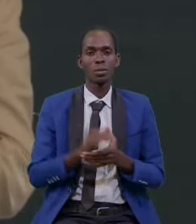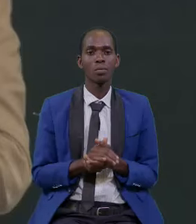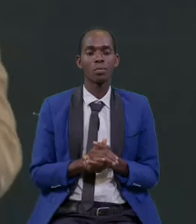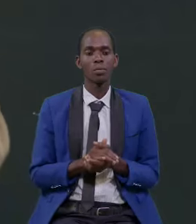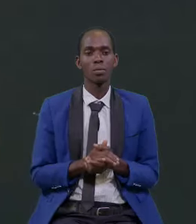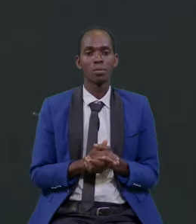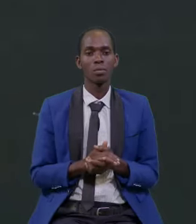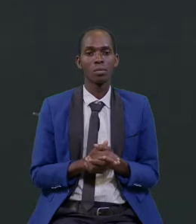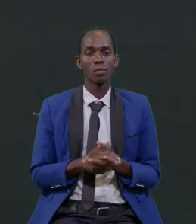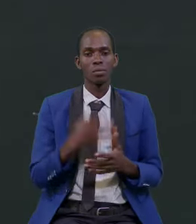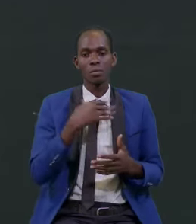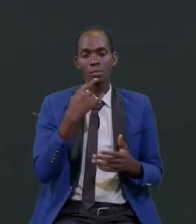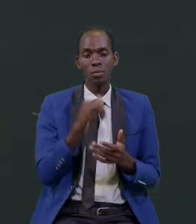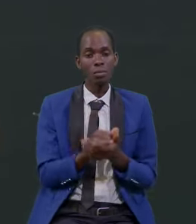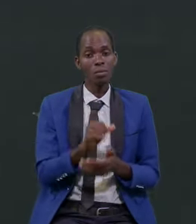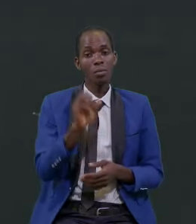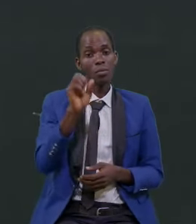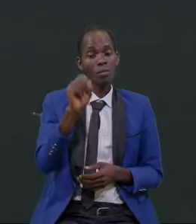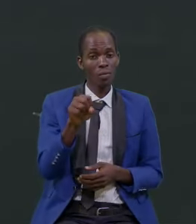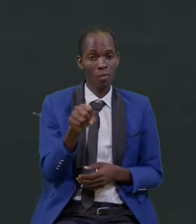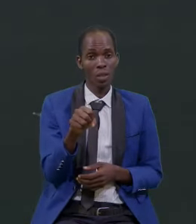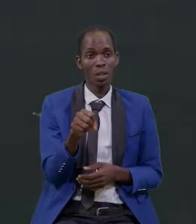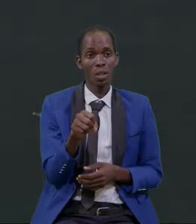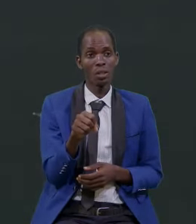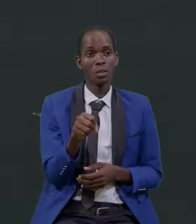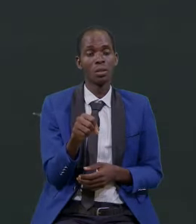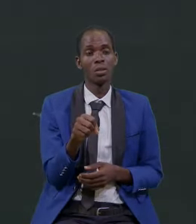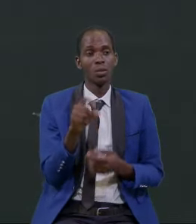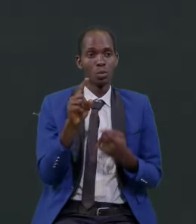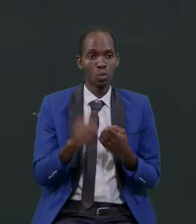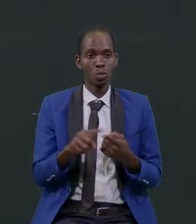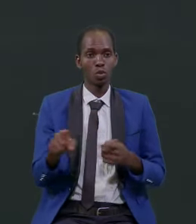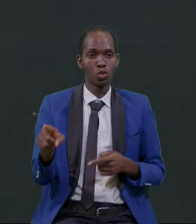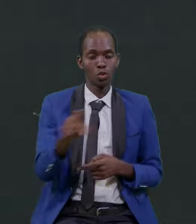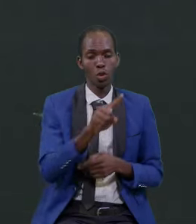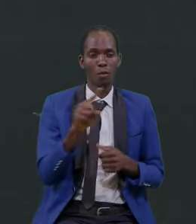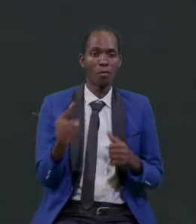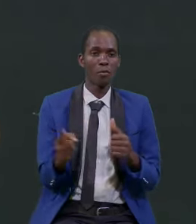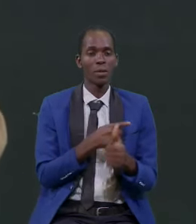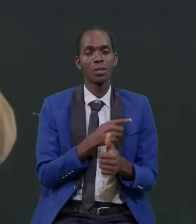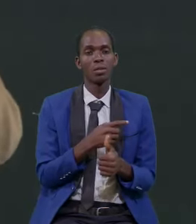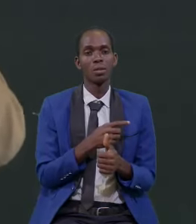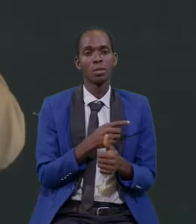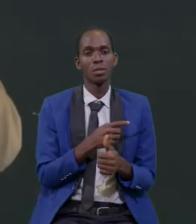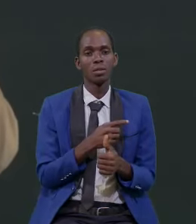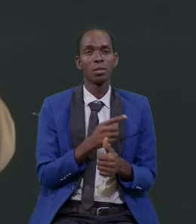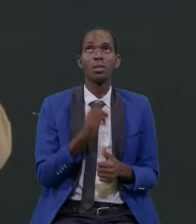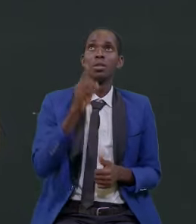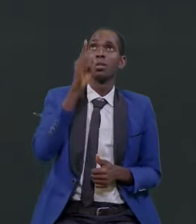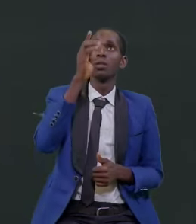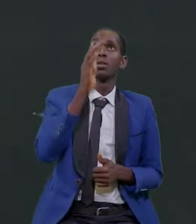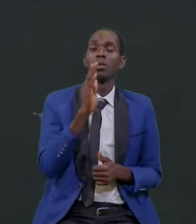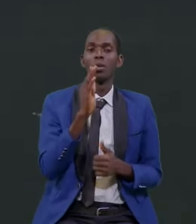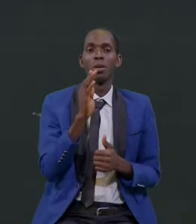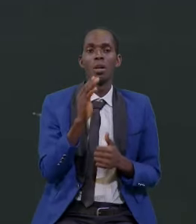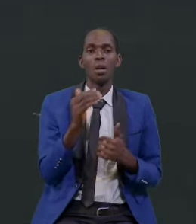yea, unto you first, God, having